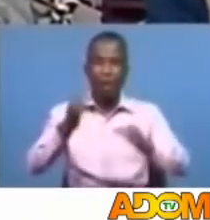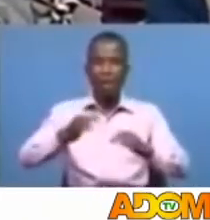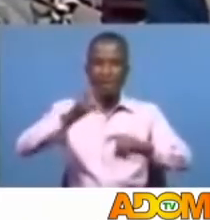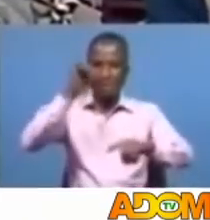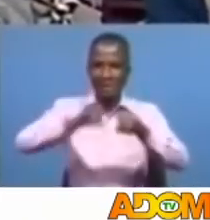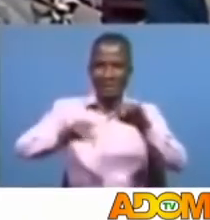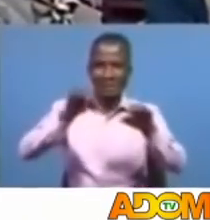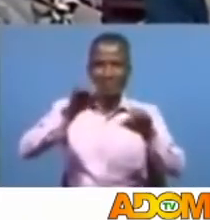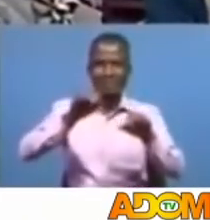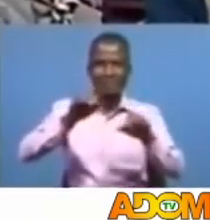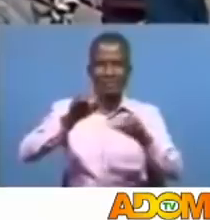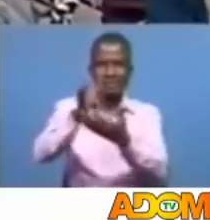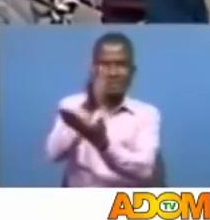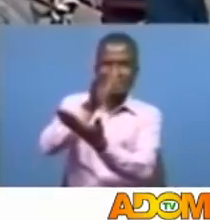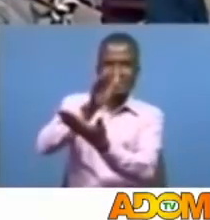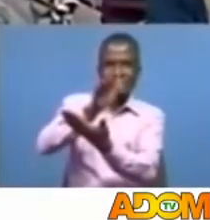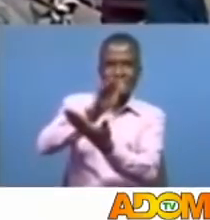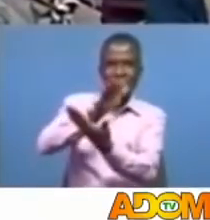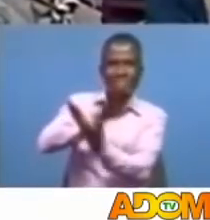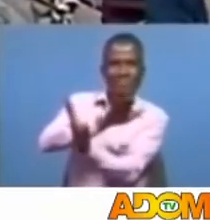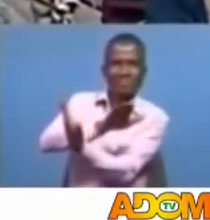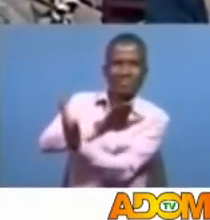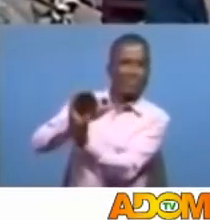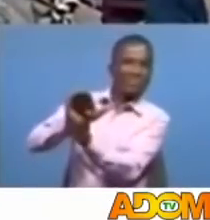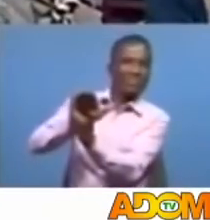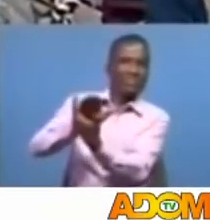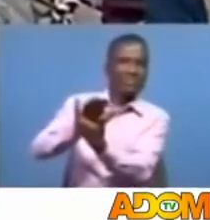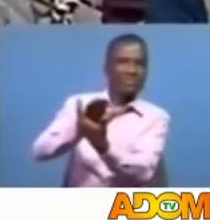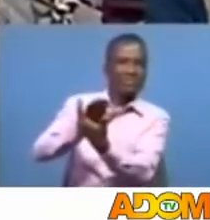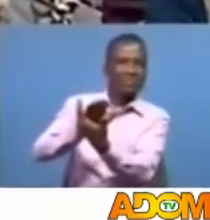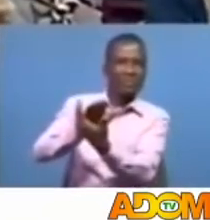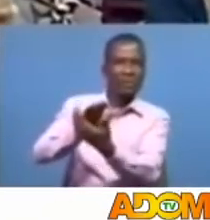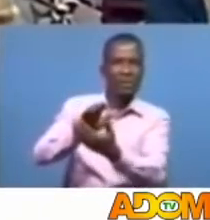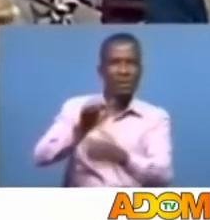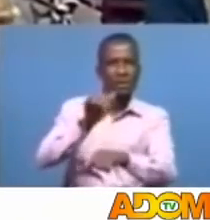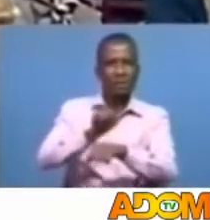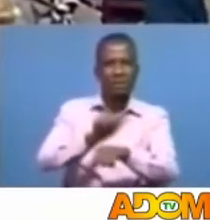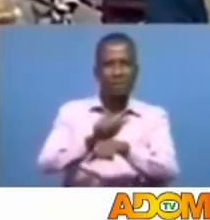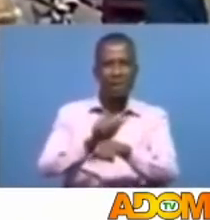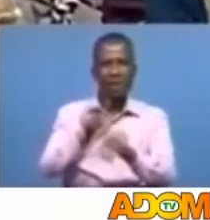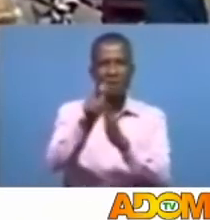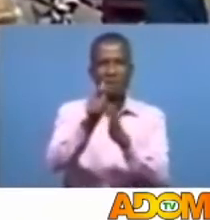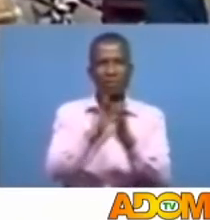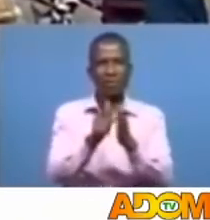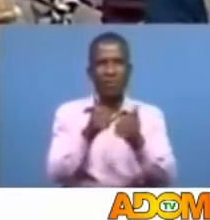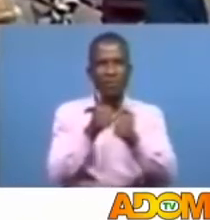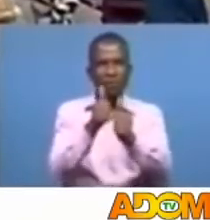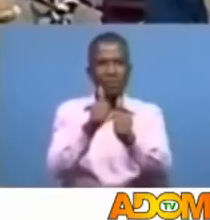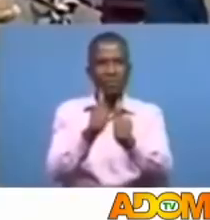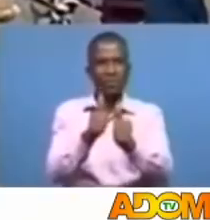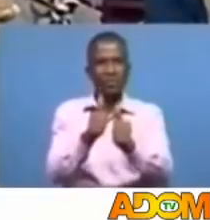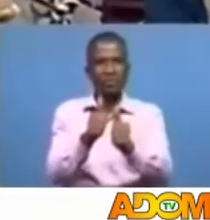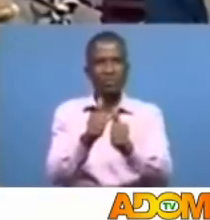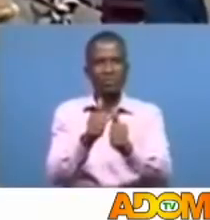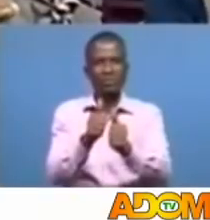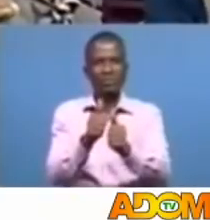sideline the operation of a statute